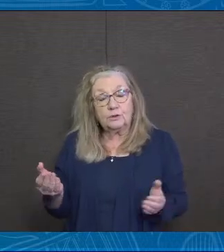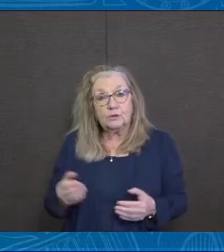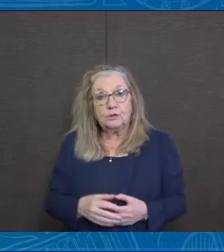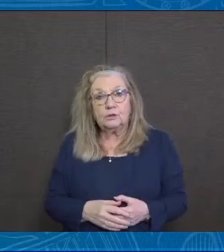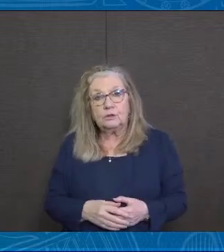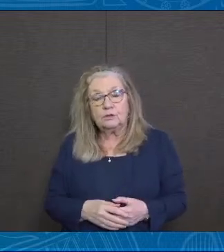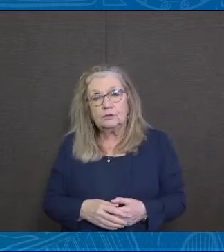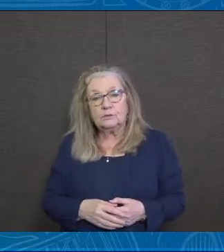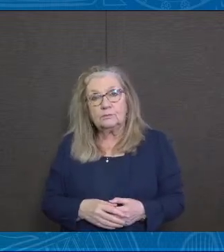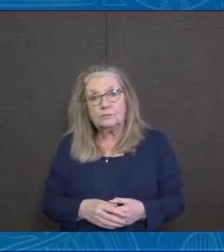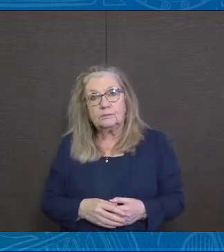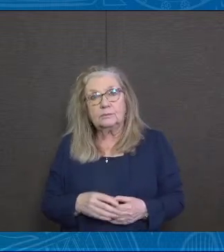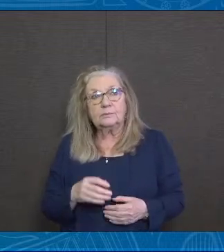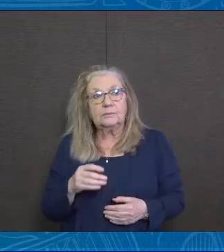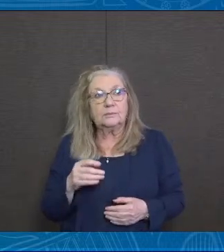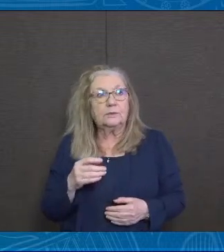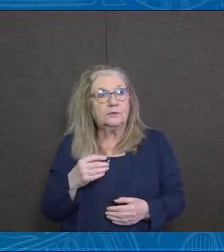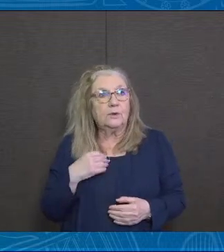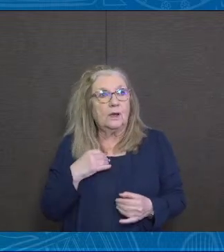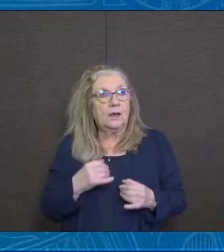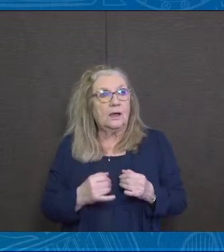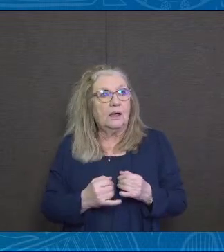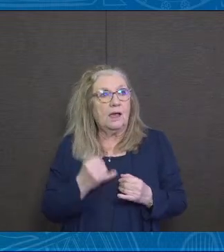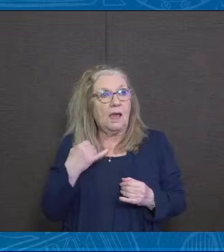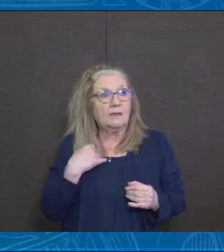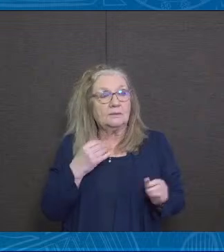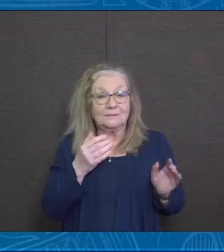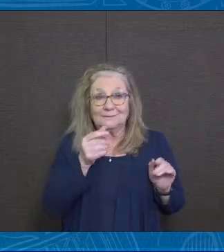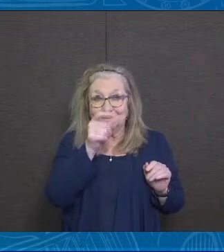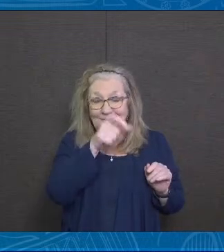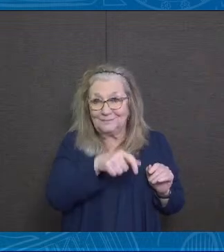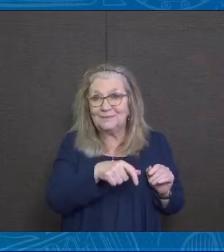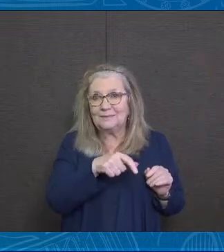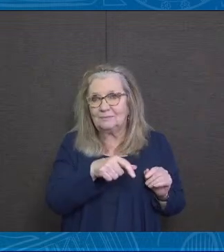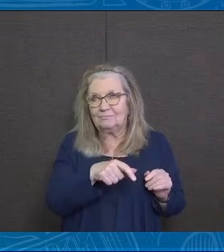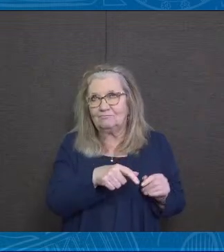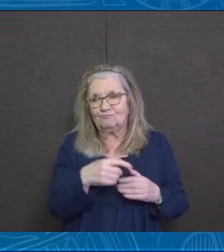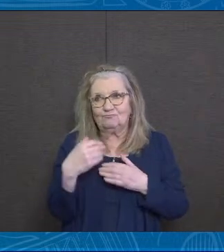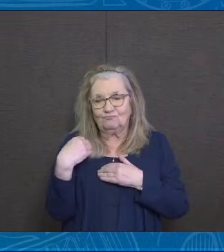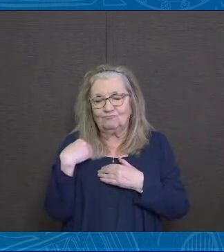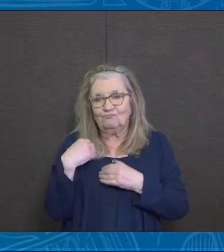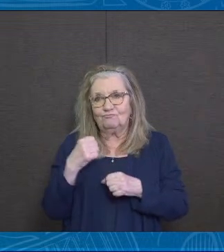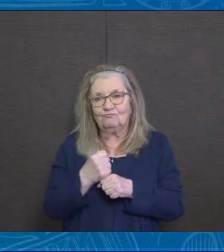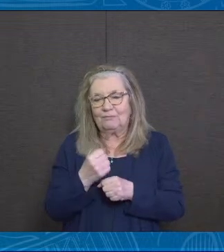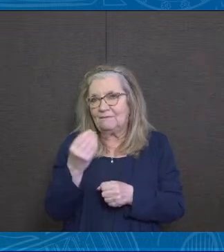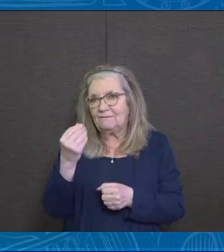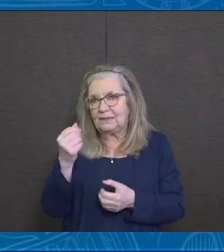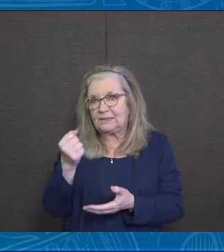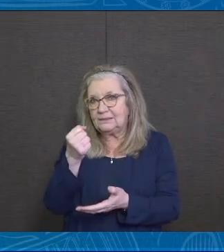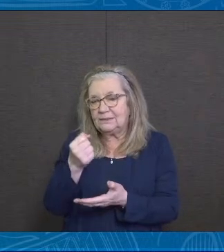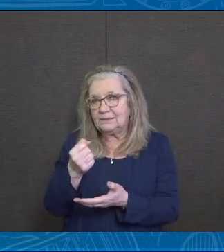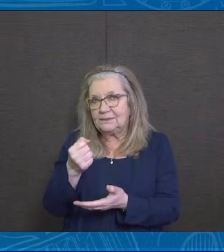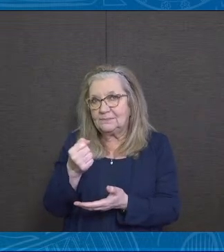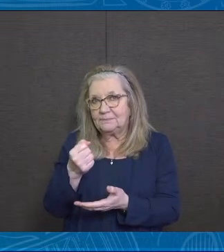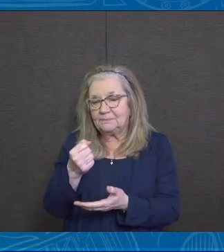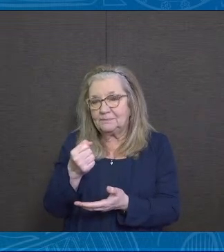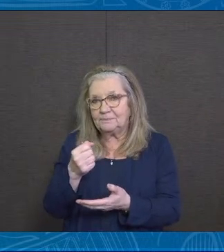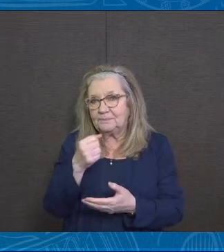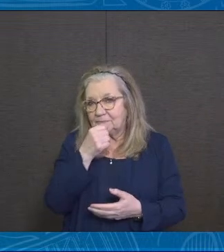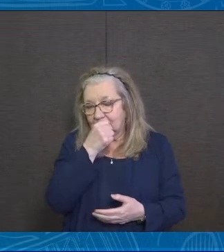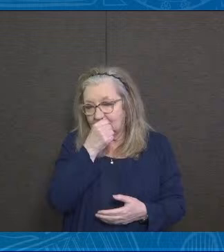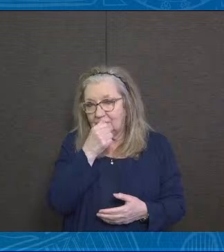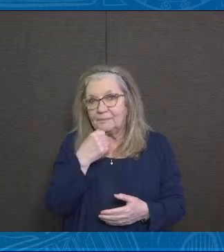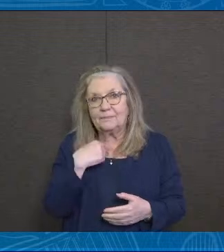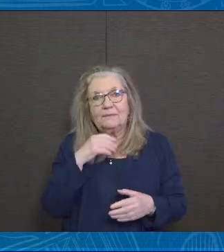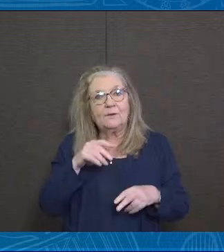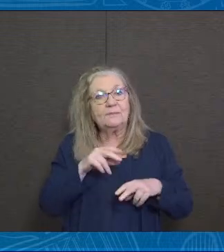Noting that our last panelist is from a financial institution, international financial institution at that, I want to come to our panelist from